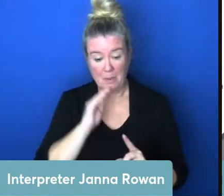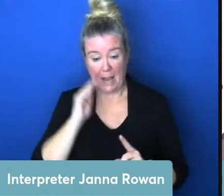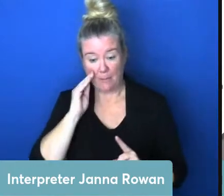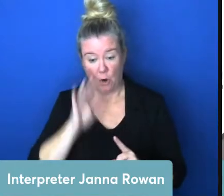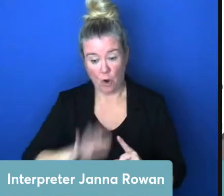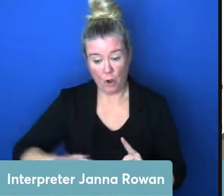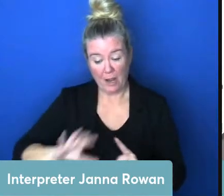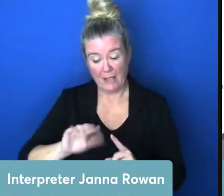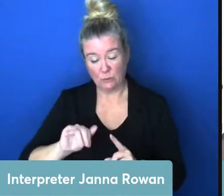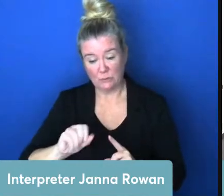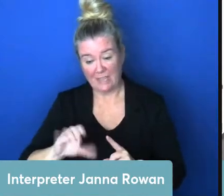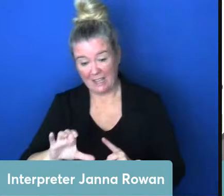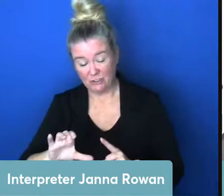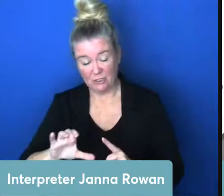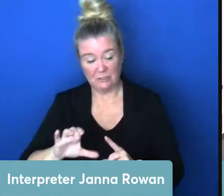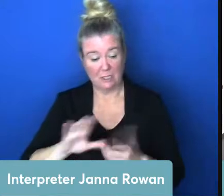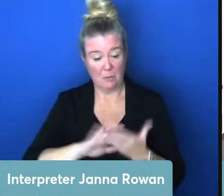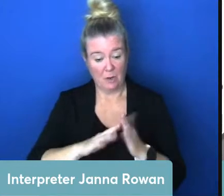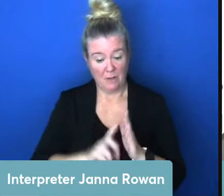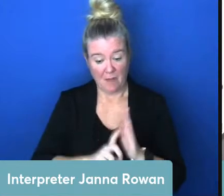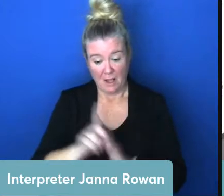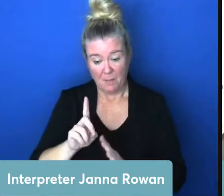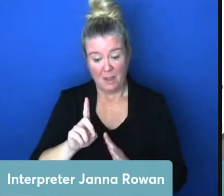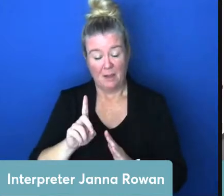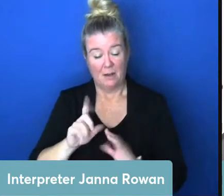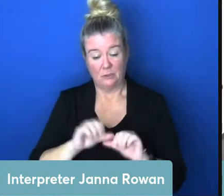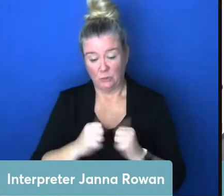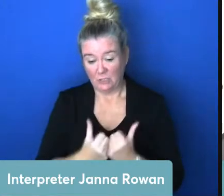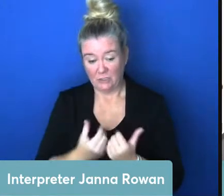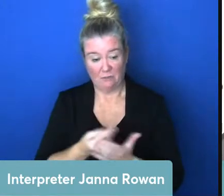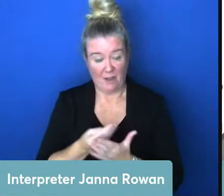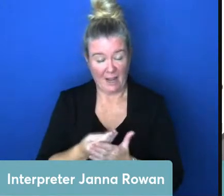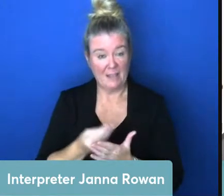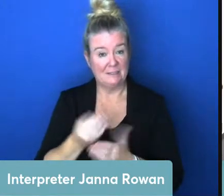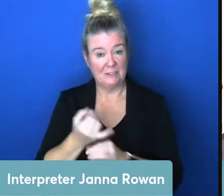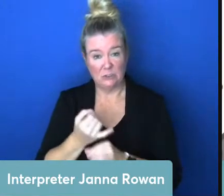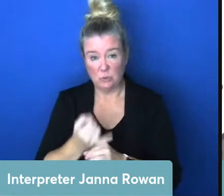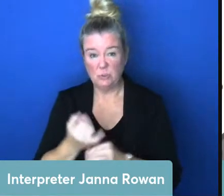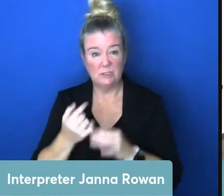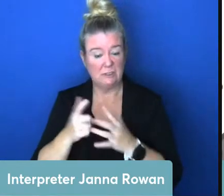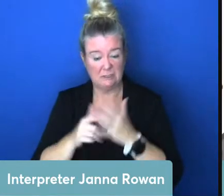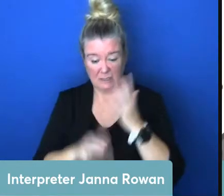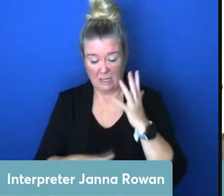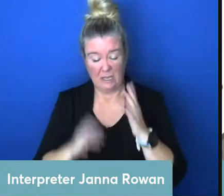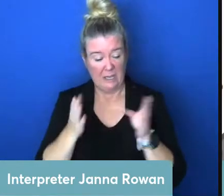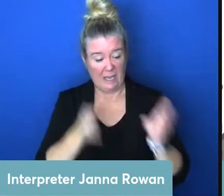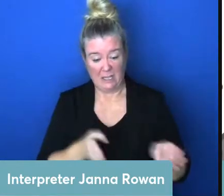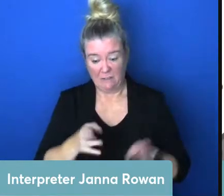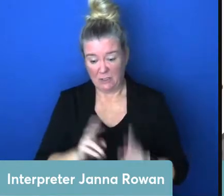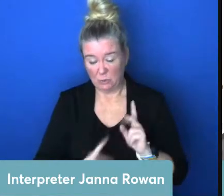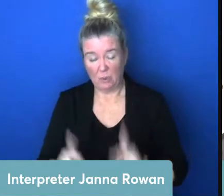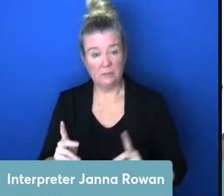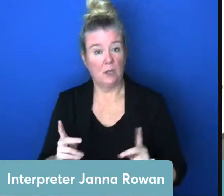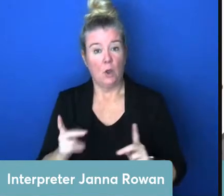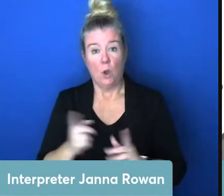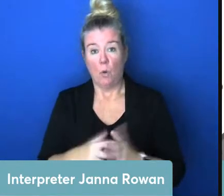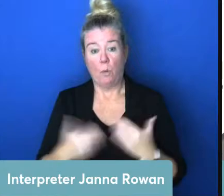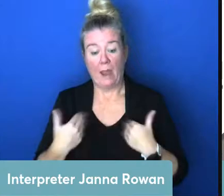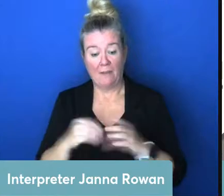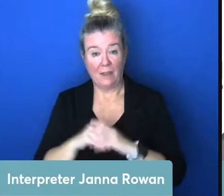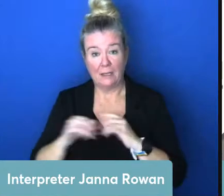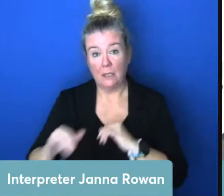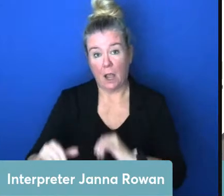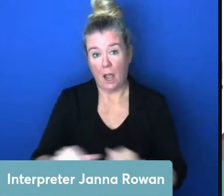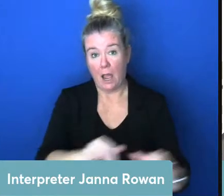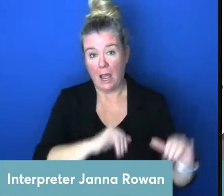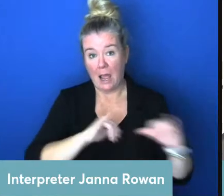associations, community development organizations, community development finance institutions, individuals. And what we have in common